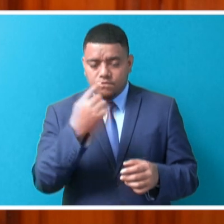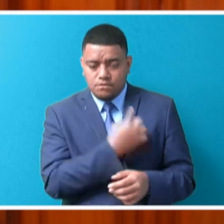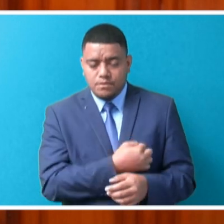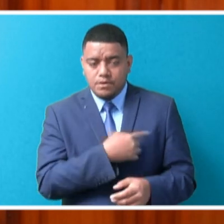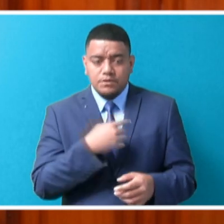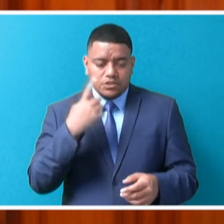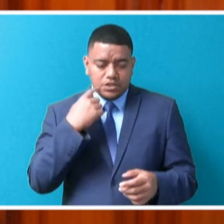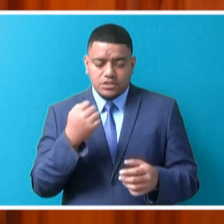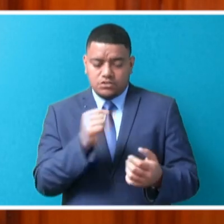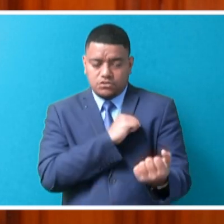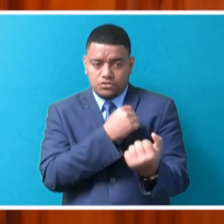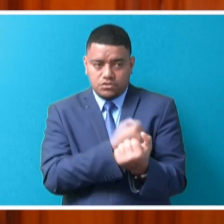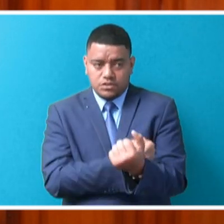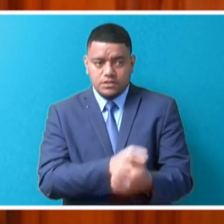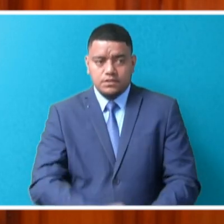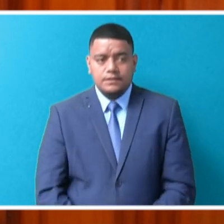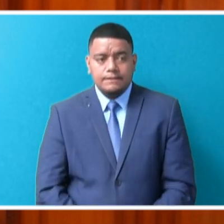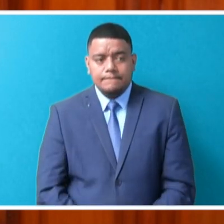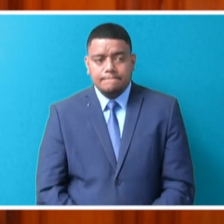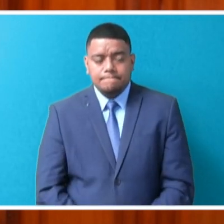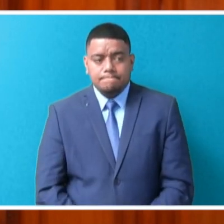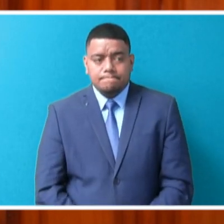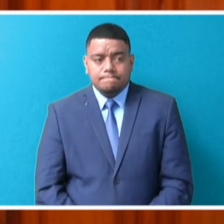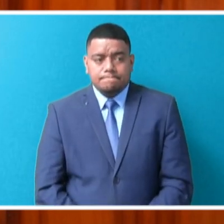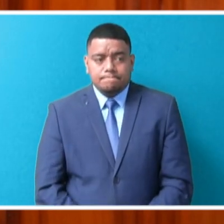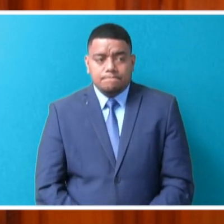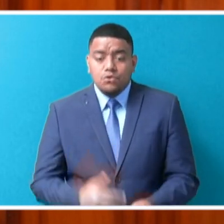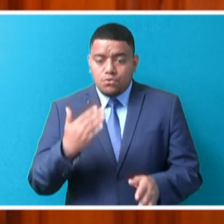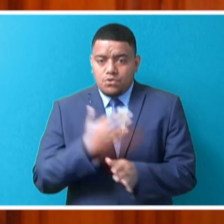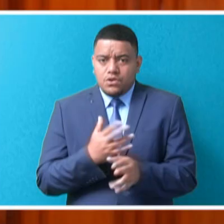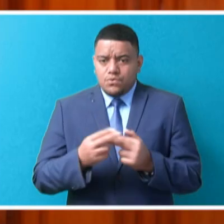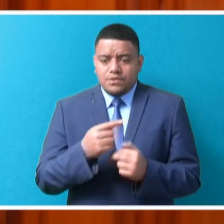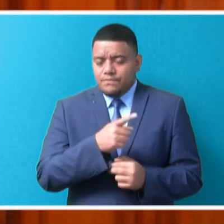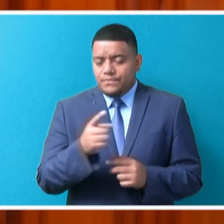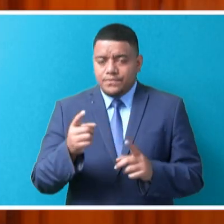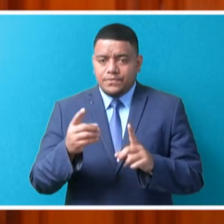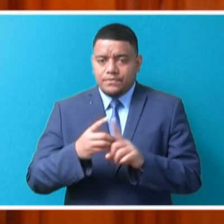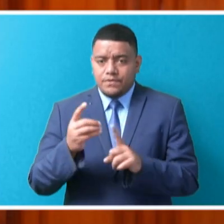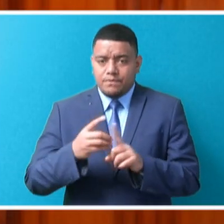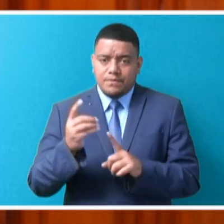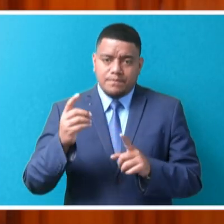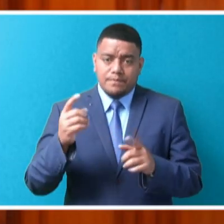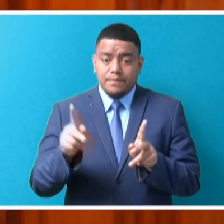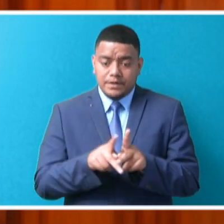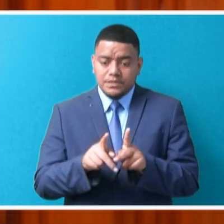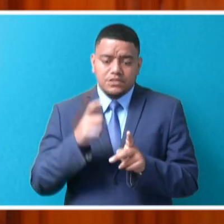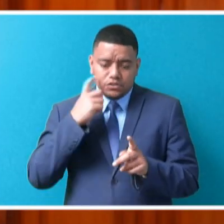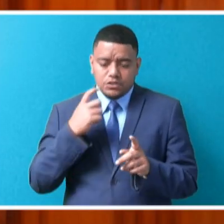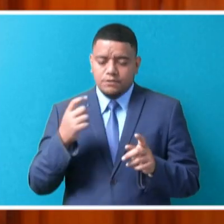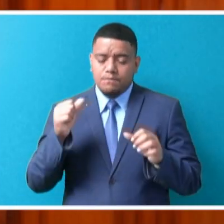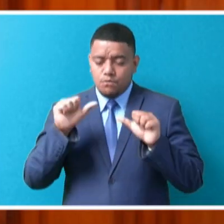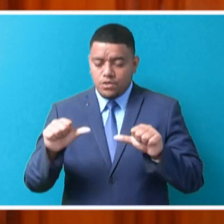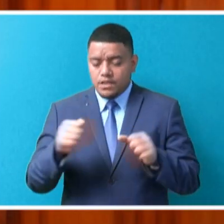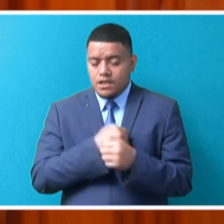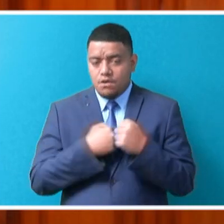adaptation efforts, supporting ecosystem restoration, and working with development partners to access climate finance that protects our